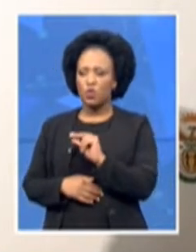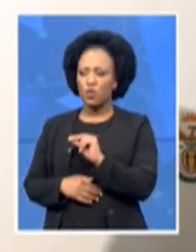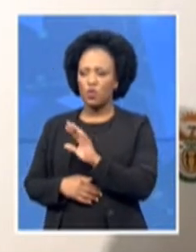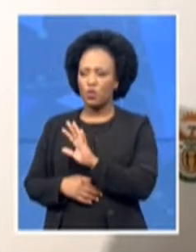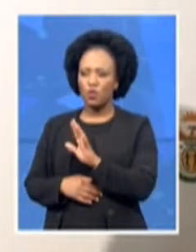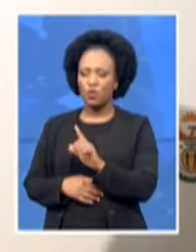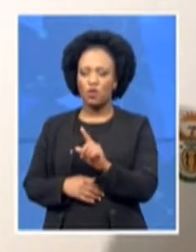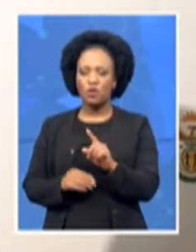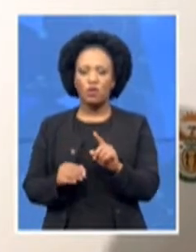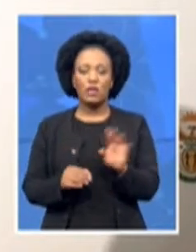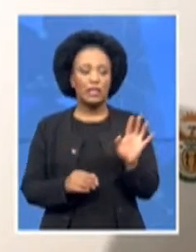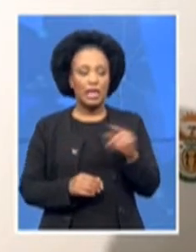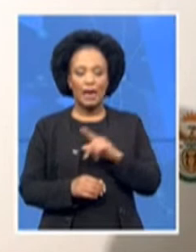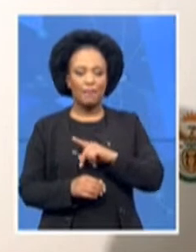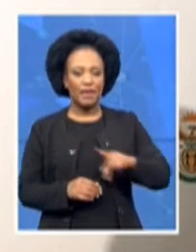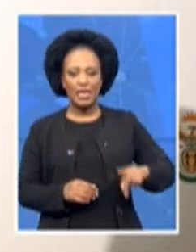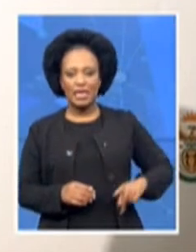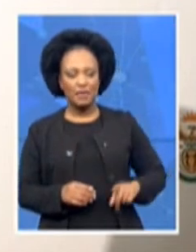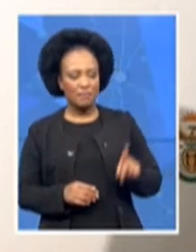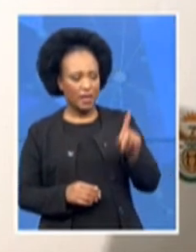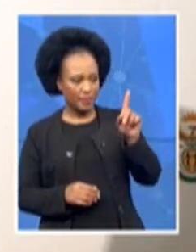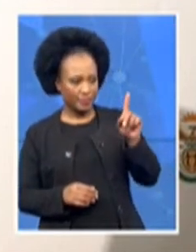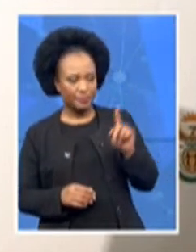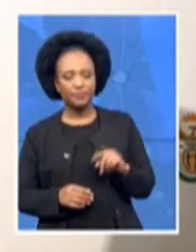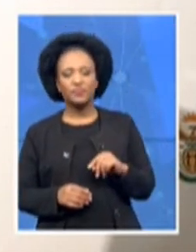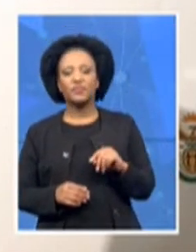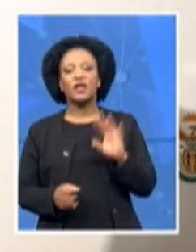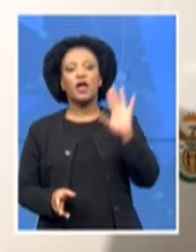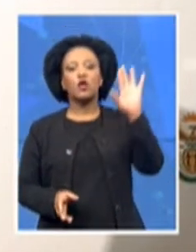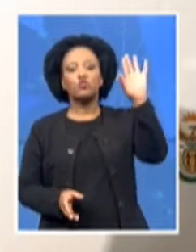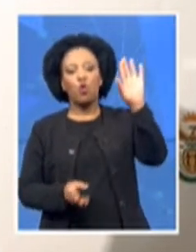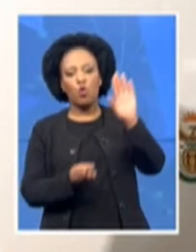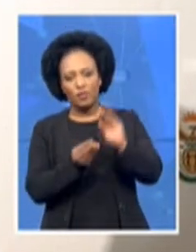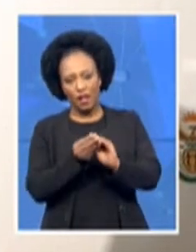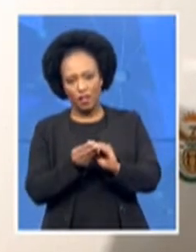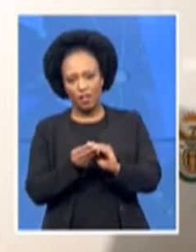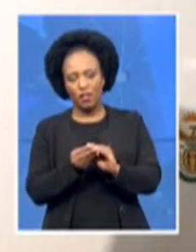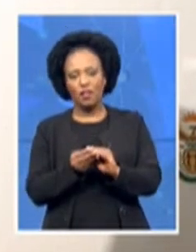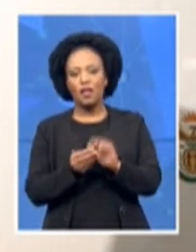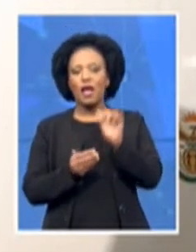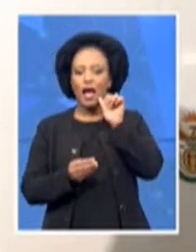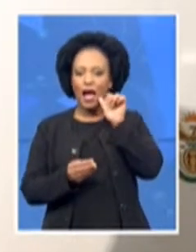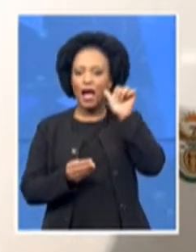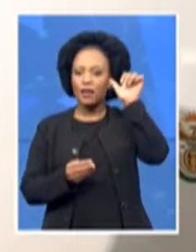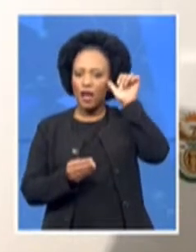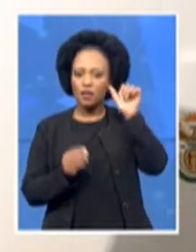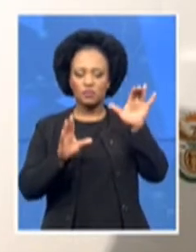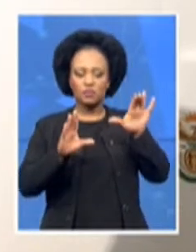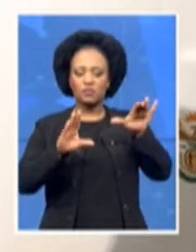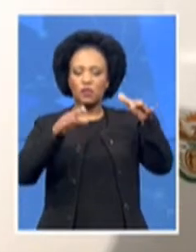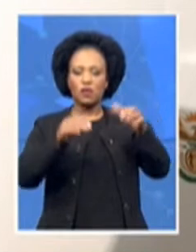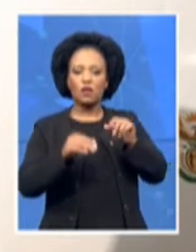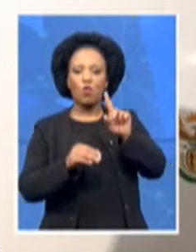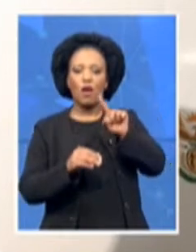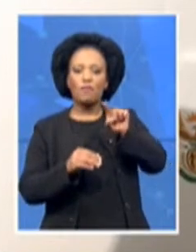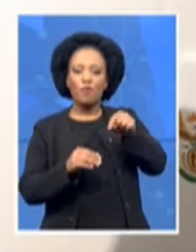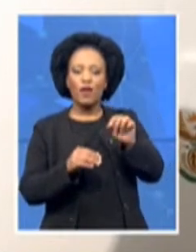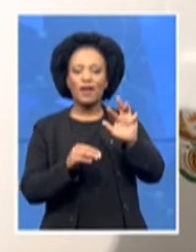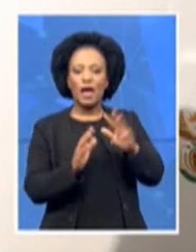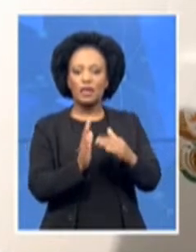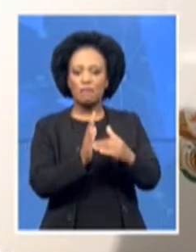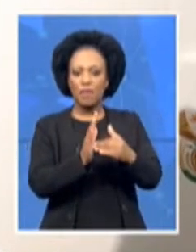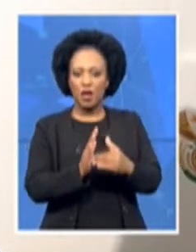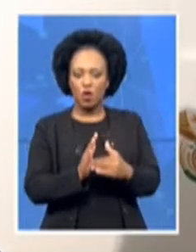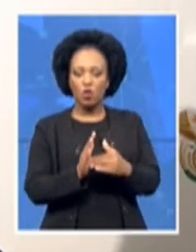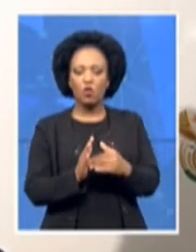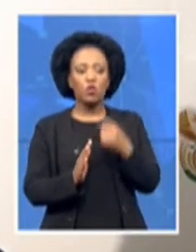the total population of adults. So I think in terms of your 70% will be